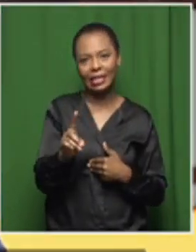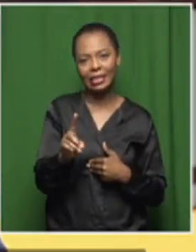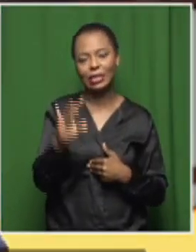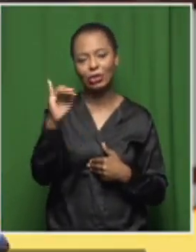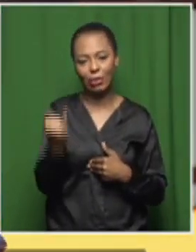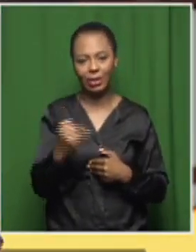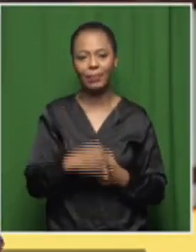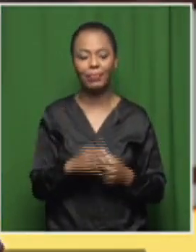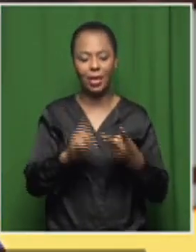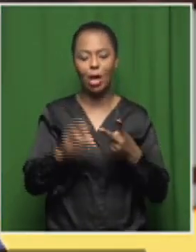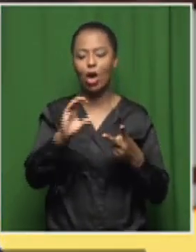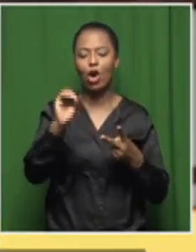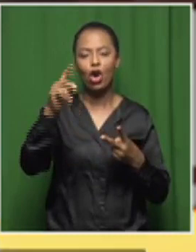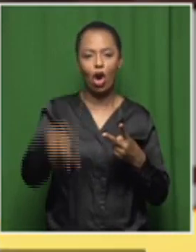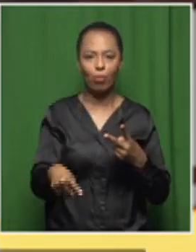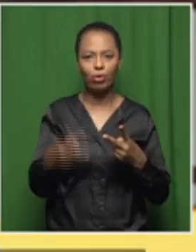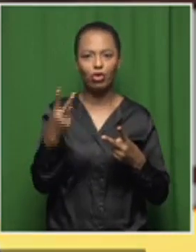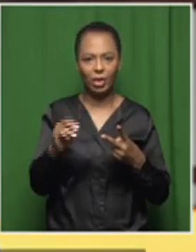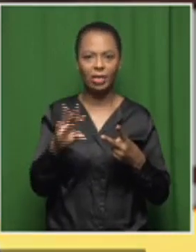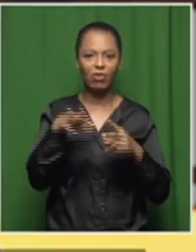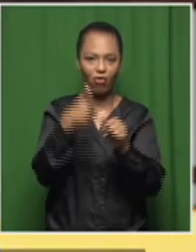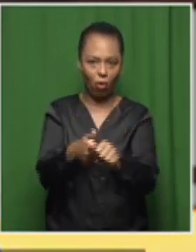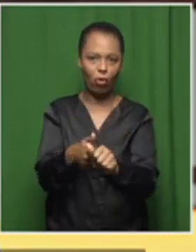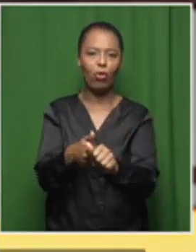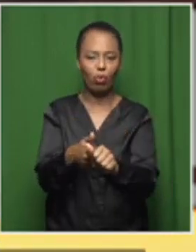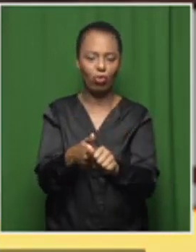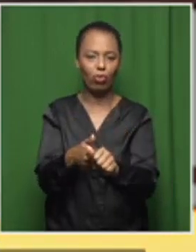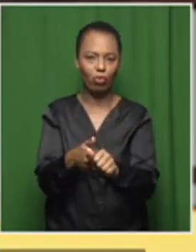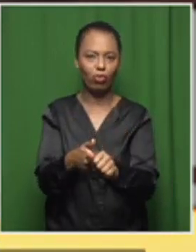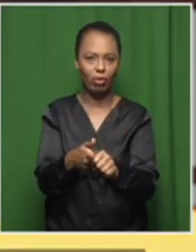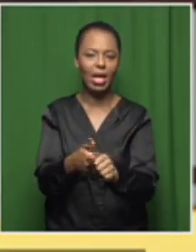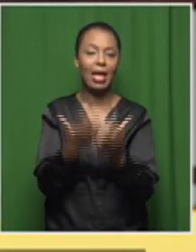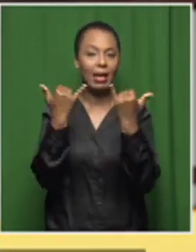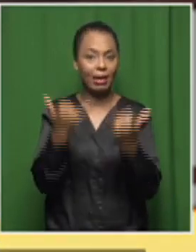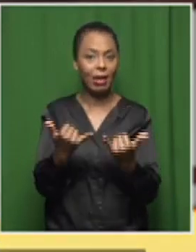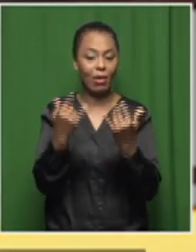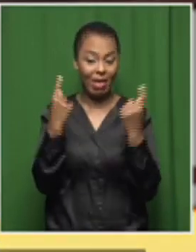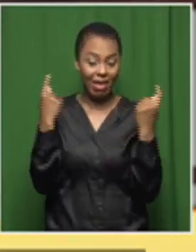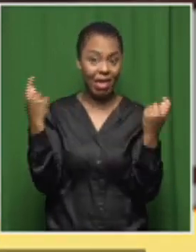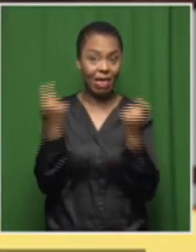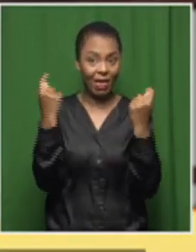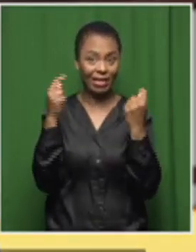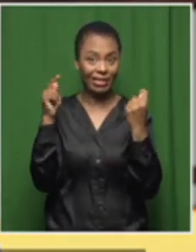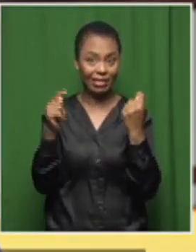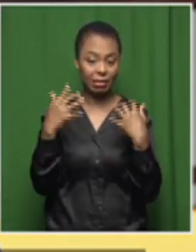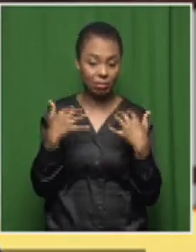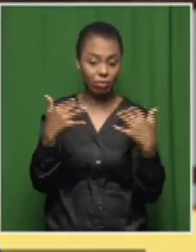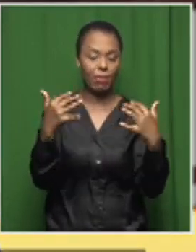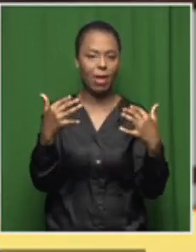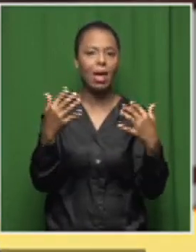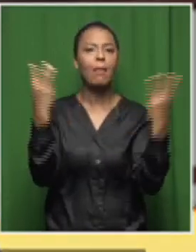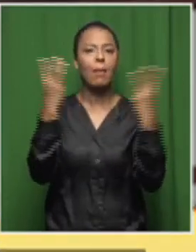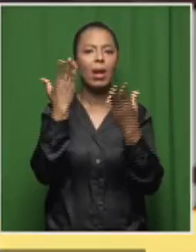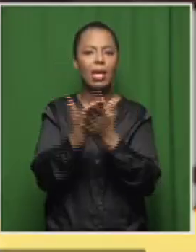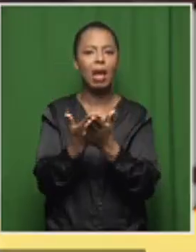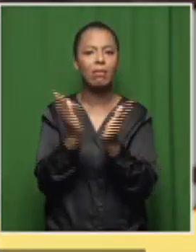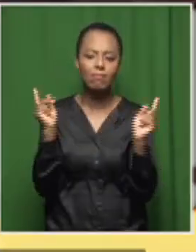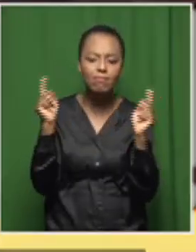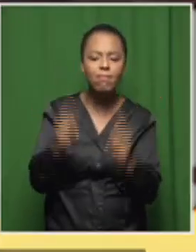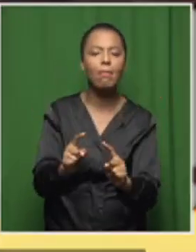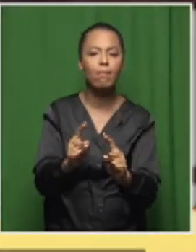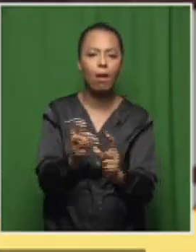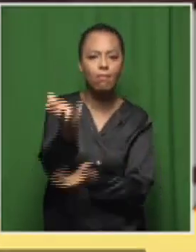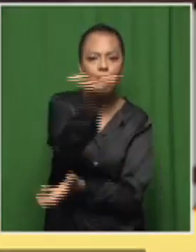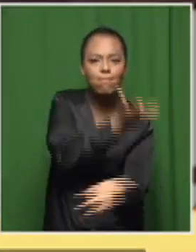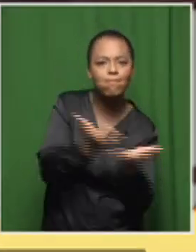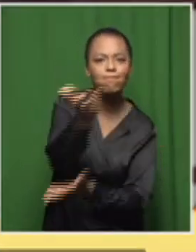COP20 also follows that period of time. So we have placed our event at a point where people can begin to have discussions about these big